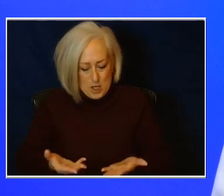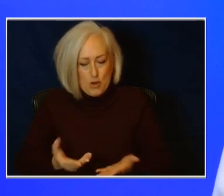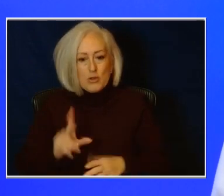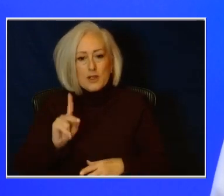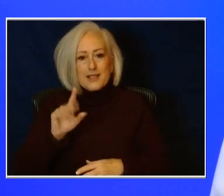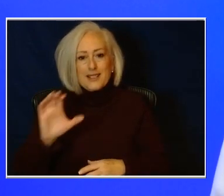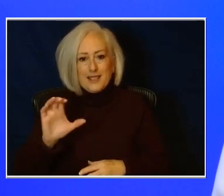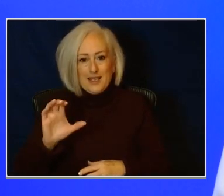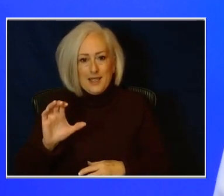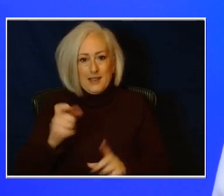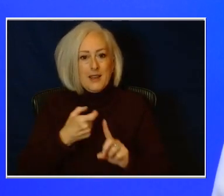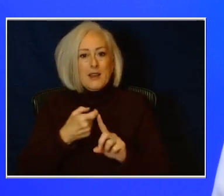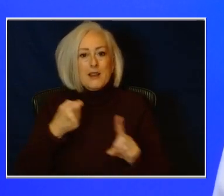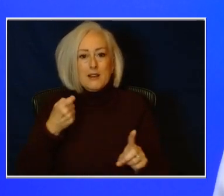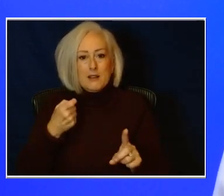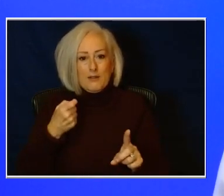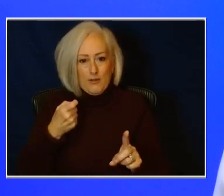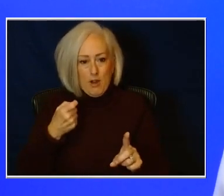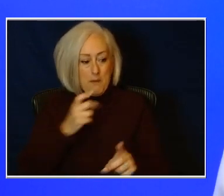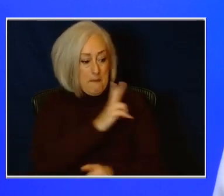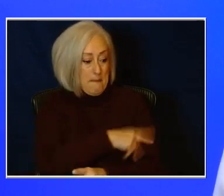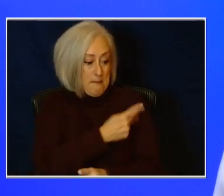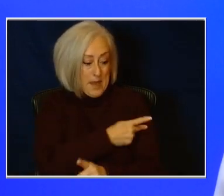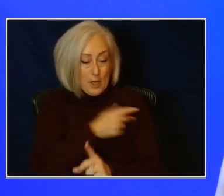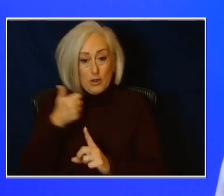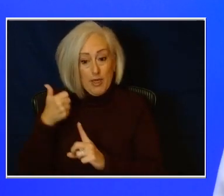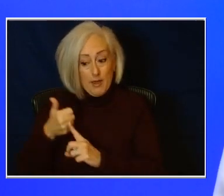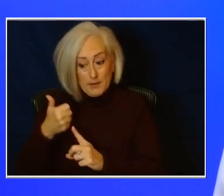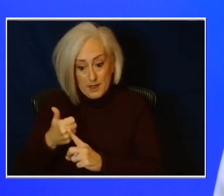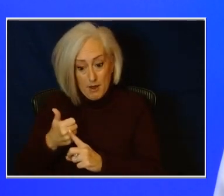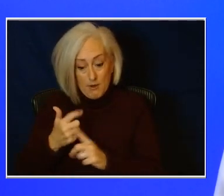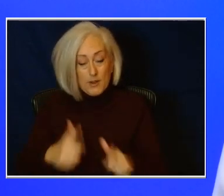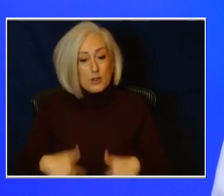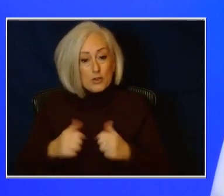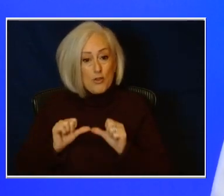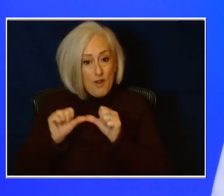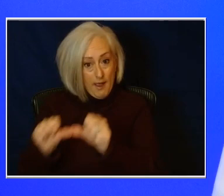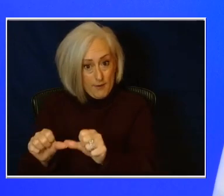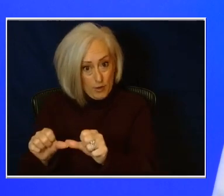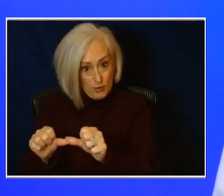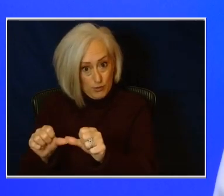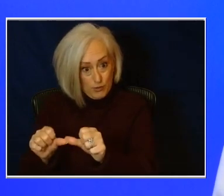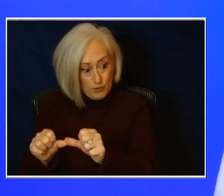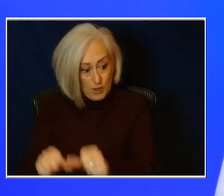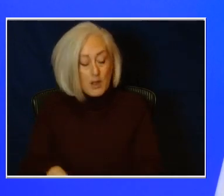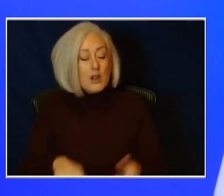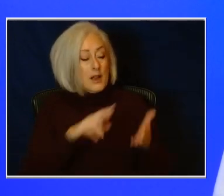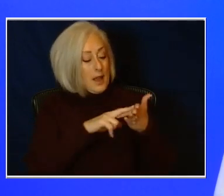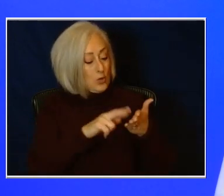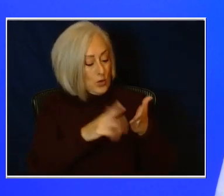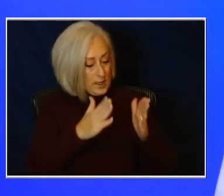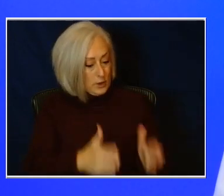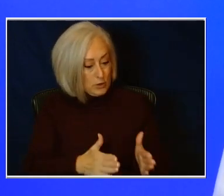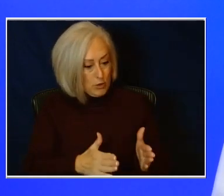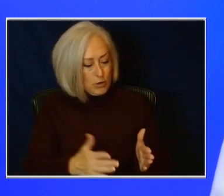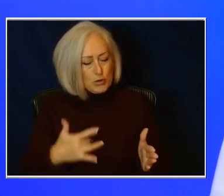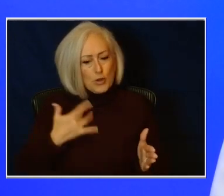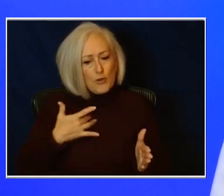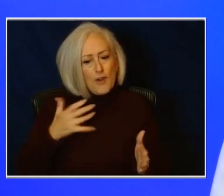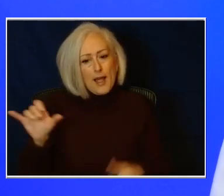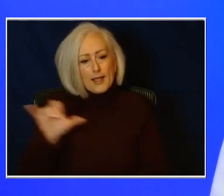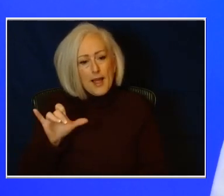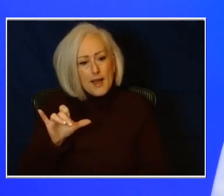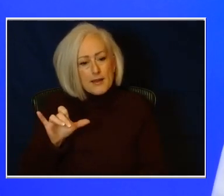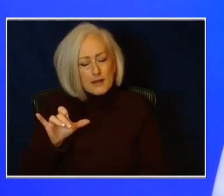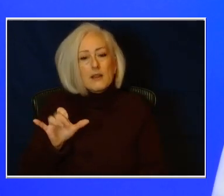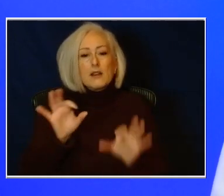of patients, survivors, and researchers who felt like it was critically important